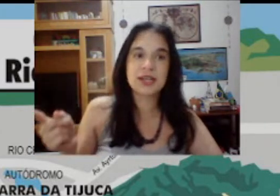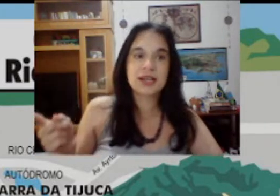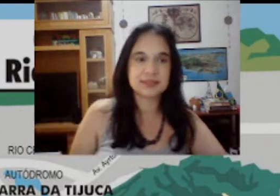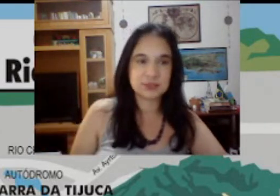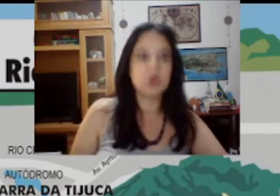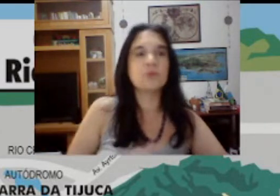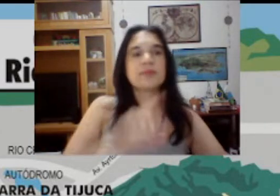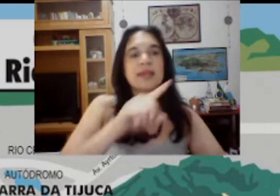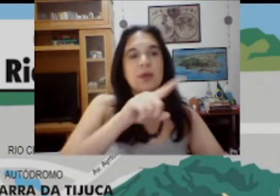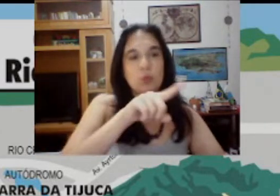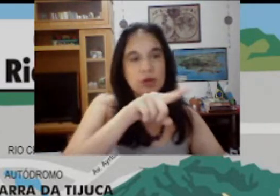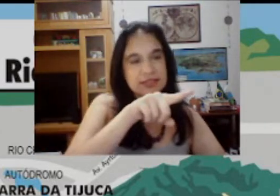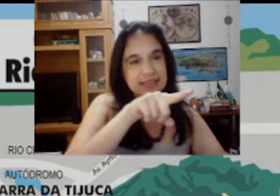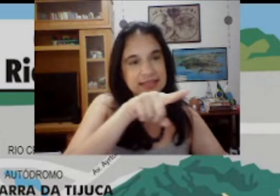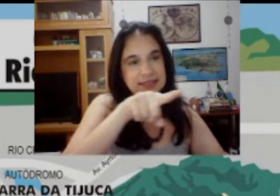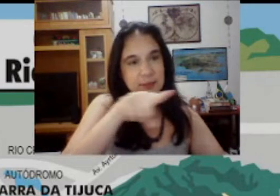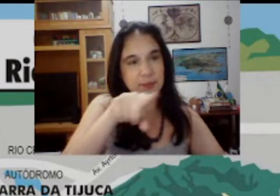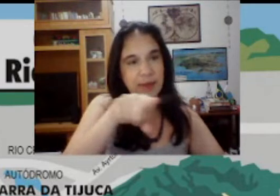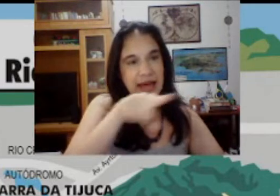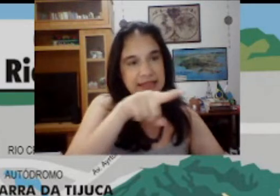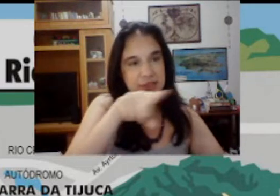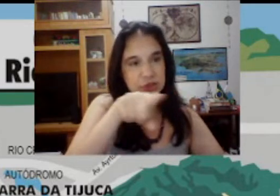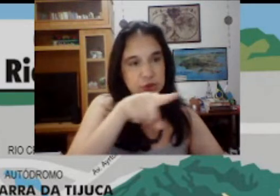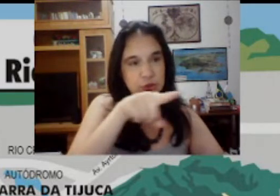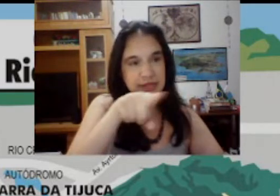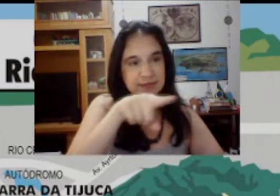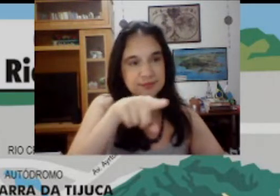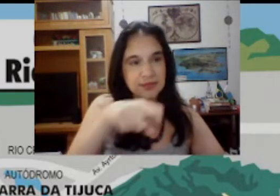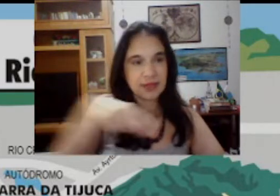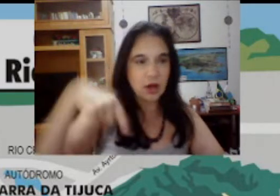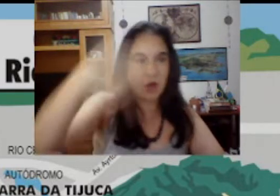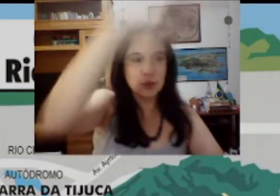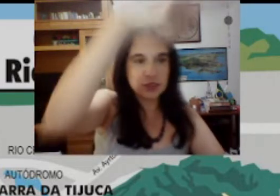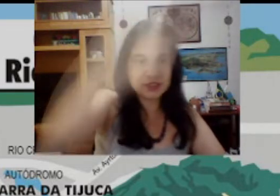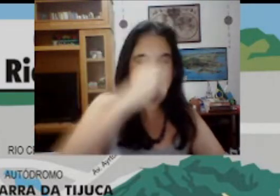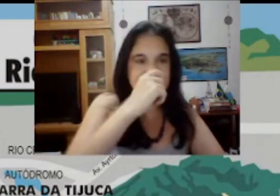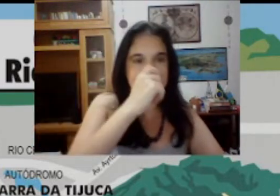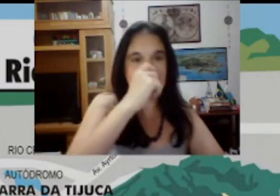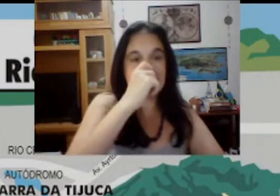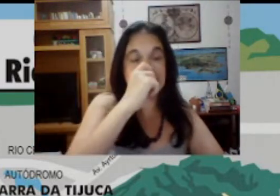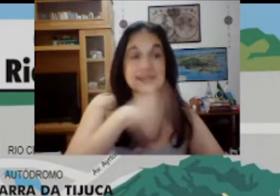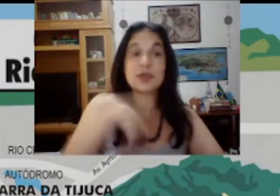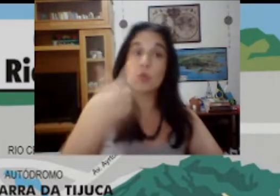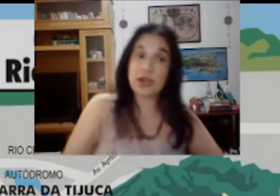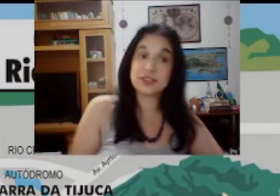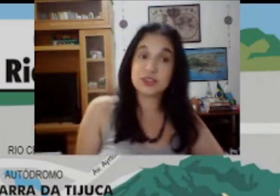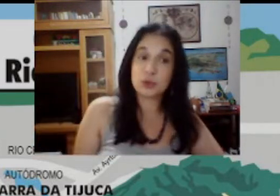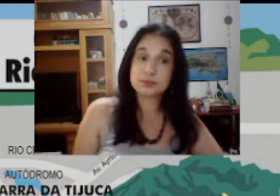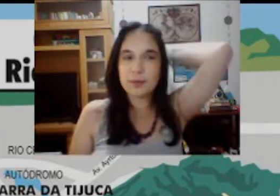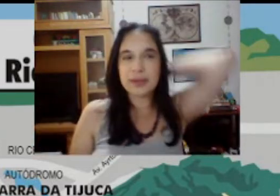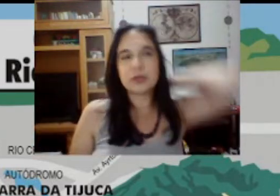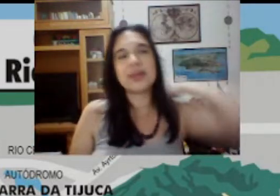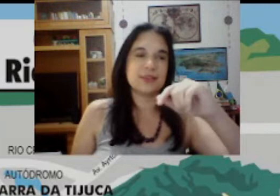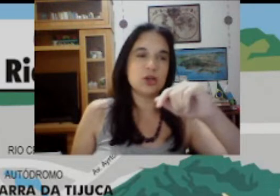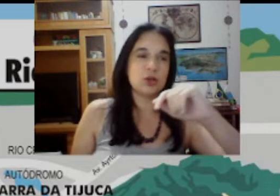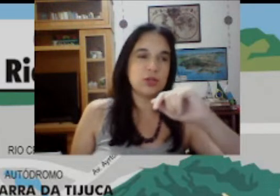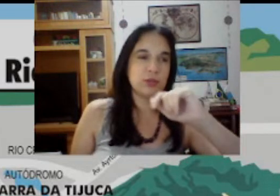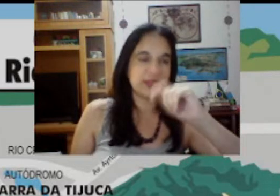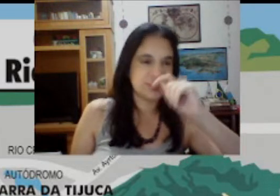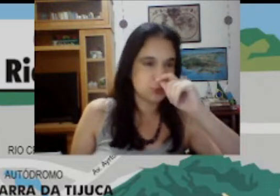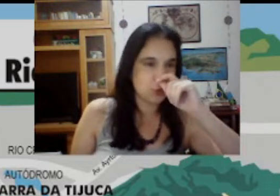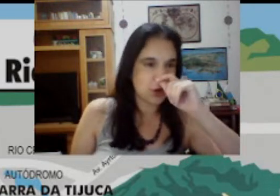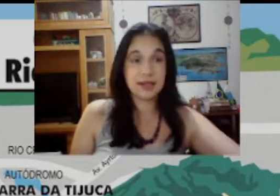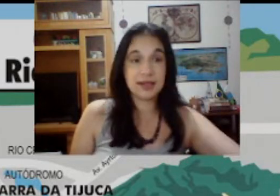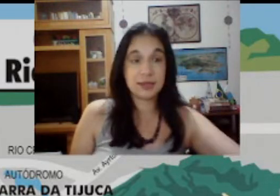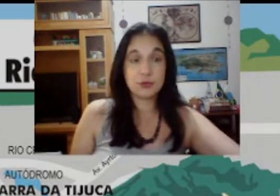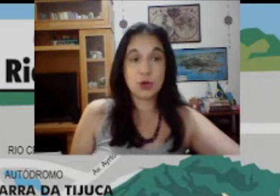Spanish. So where it says Barra da Tijuca onwards, that is the west zone. By the way, not only when